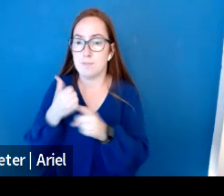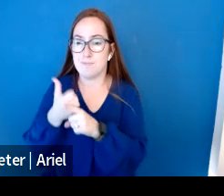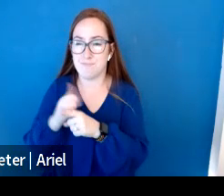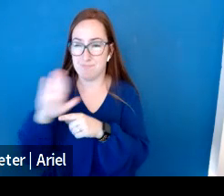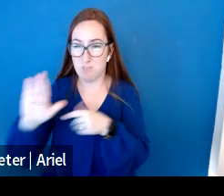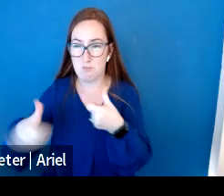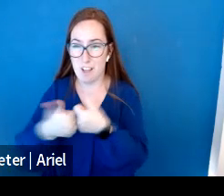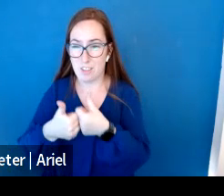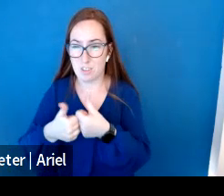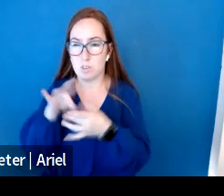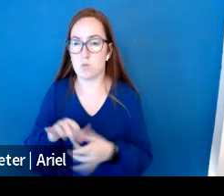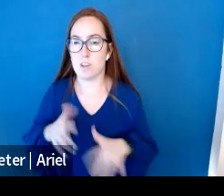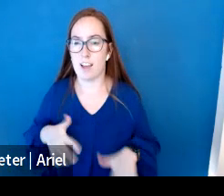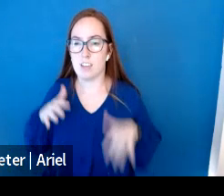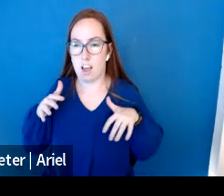challenged with anxiety.